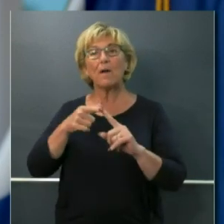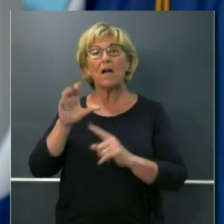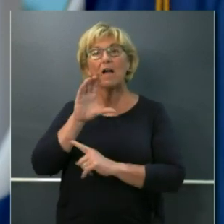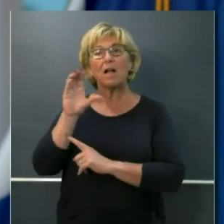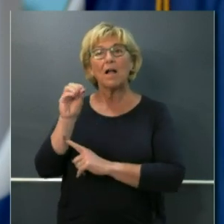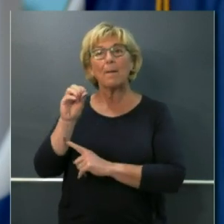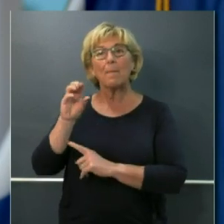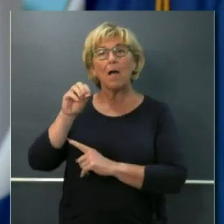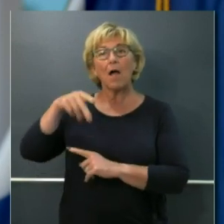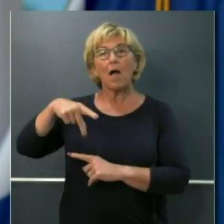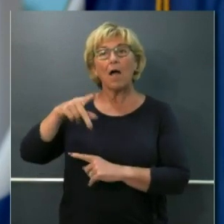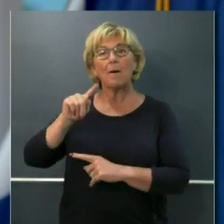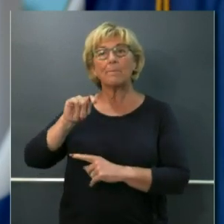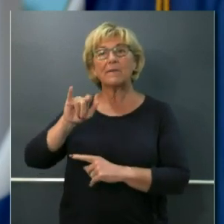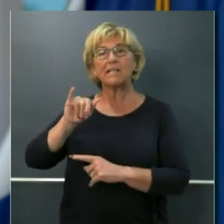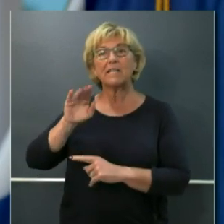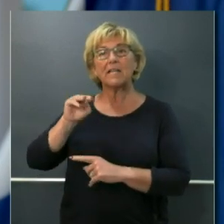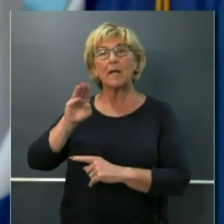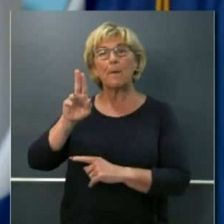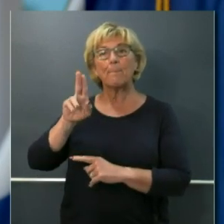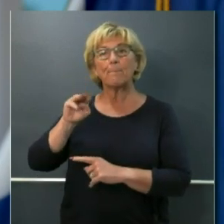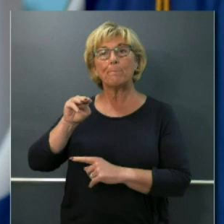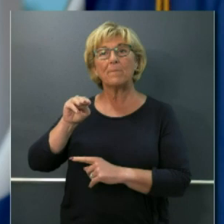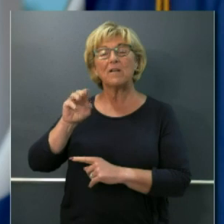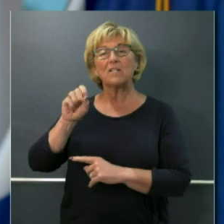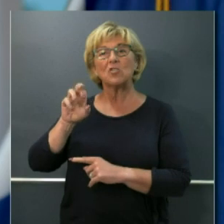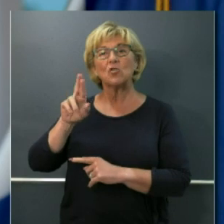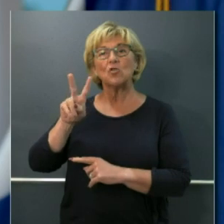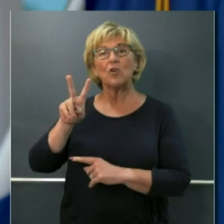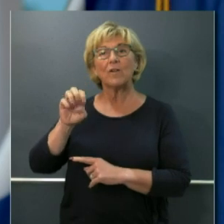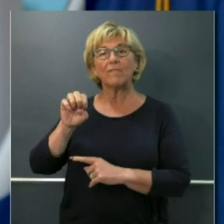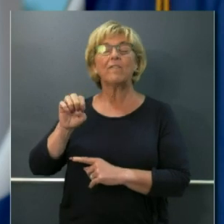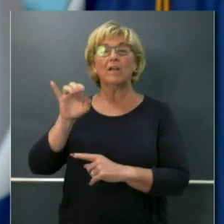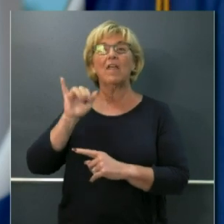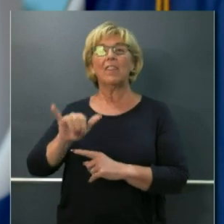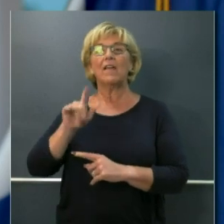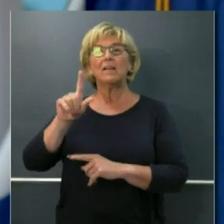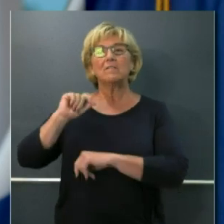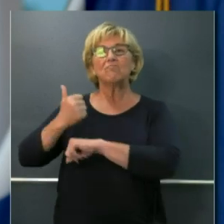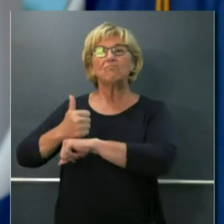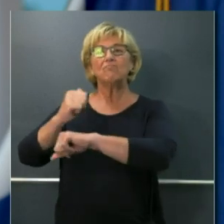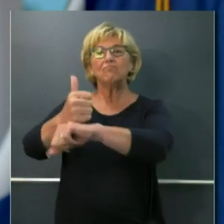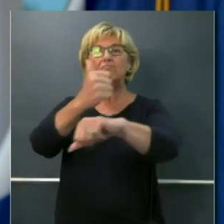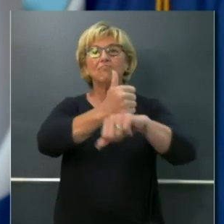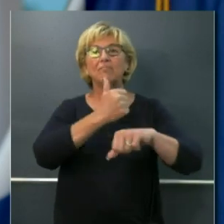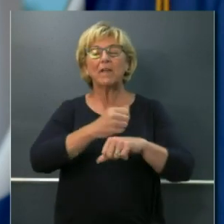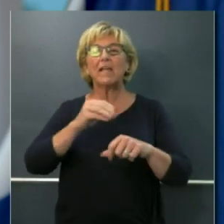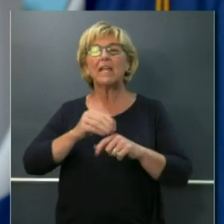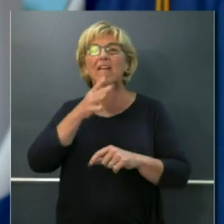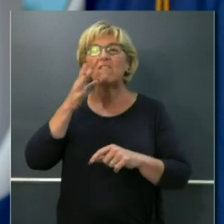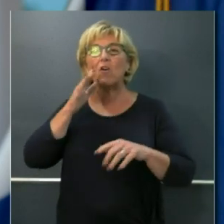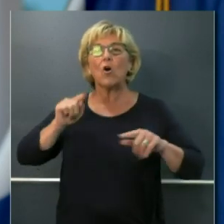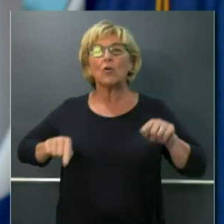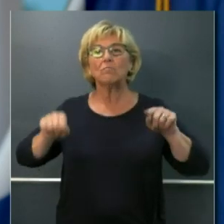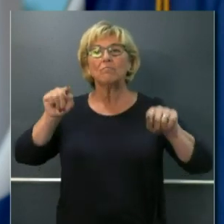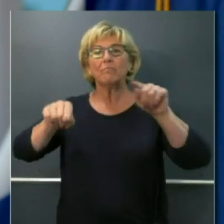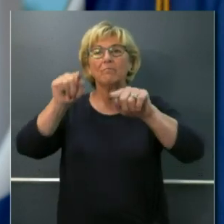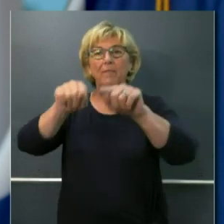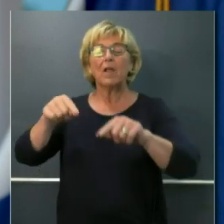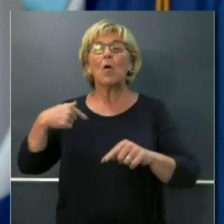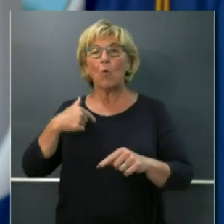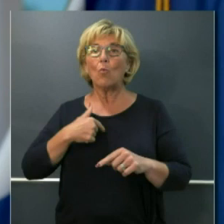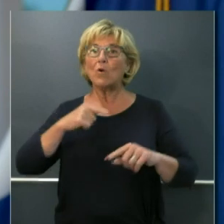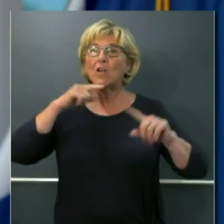deployed at 80 additional locations, primarily focused on rural California. I can announce today that we are putting those